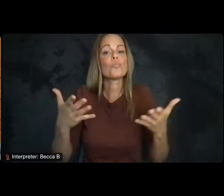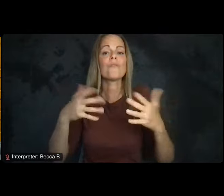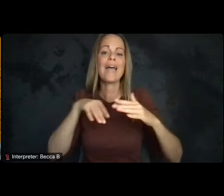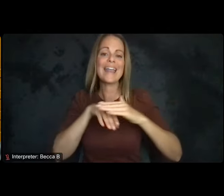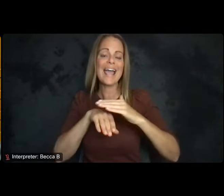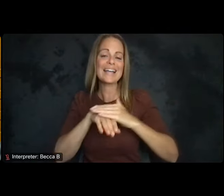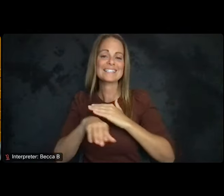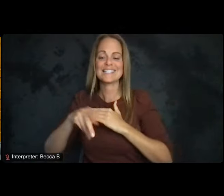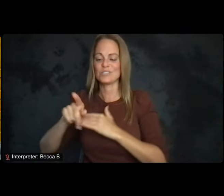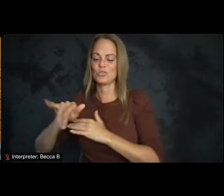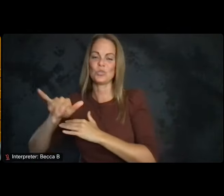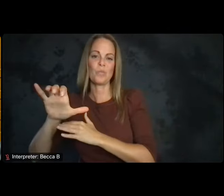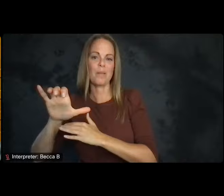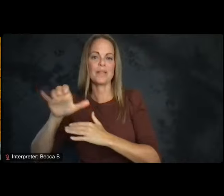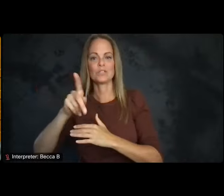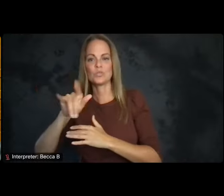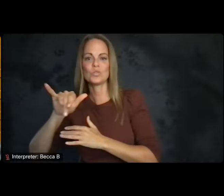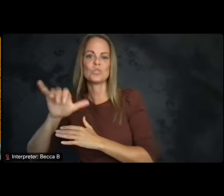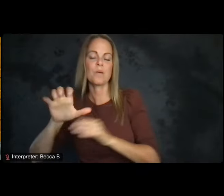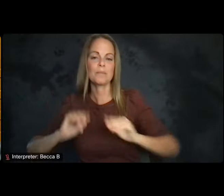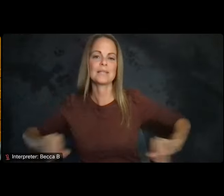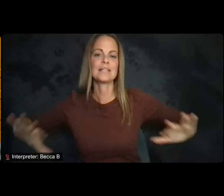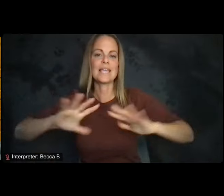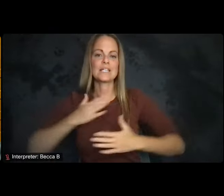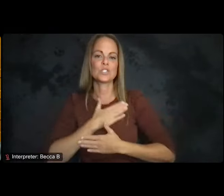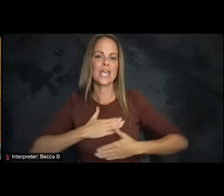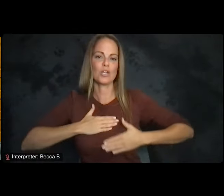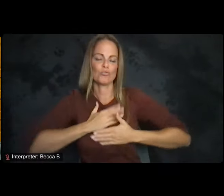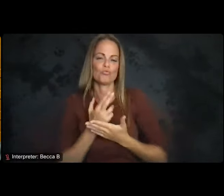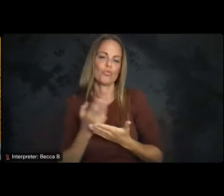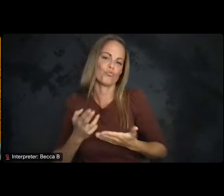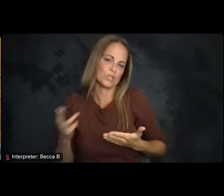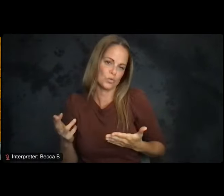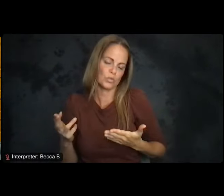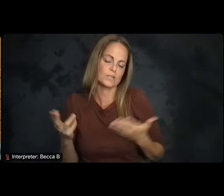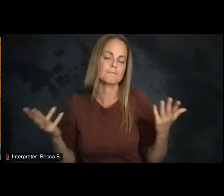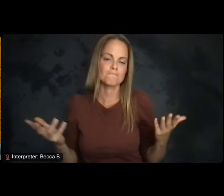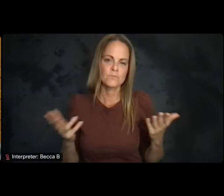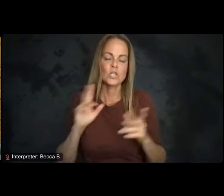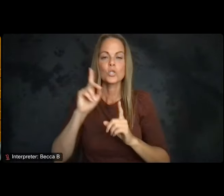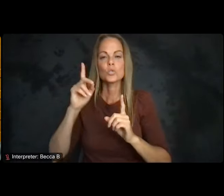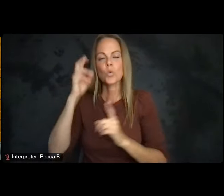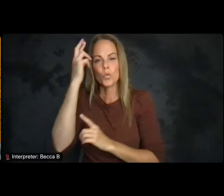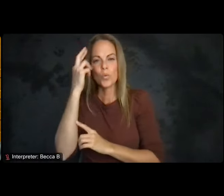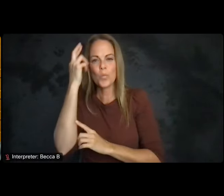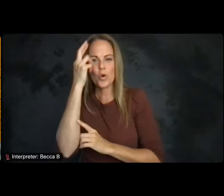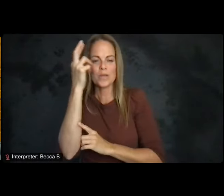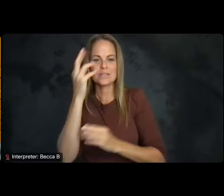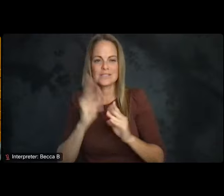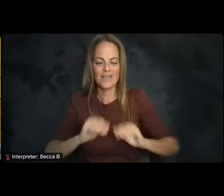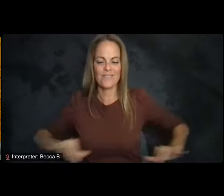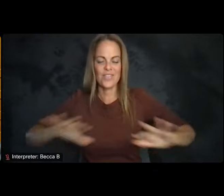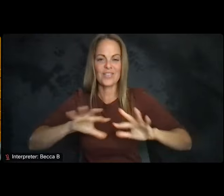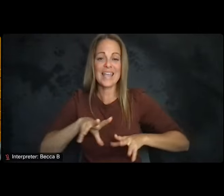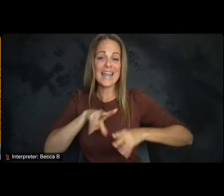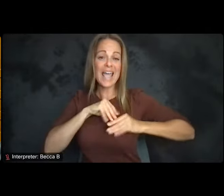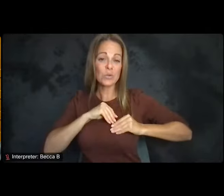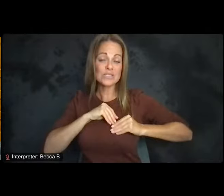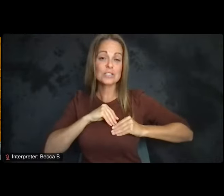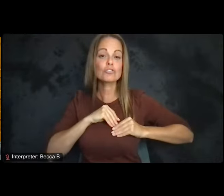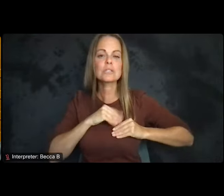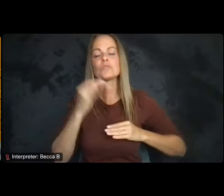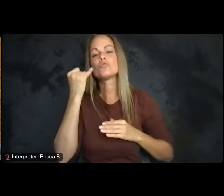public lands and enjoyment of our resources. So that purpose of the land acquisition there is to have funds in case something comes